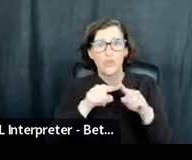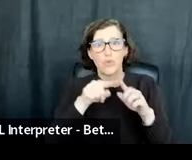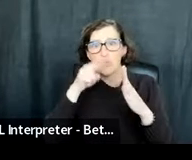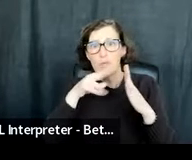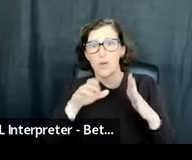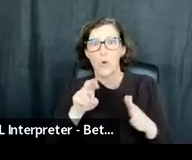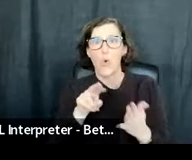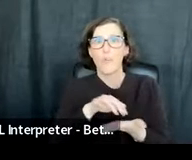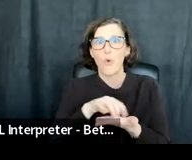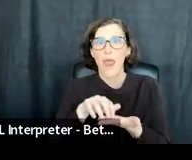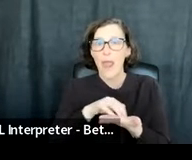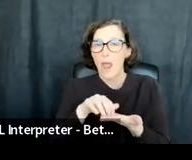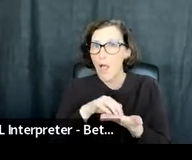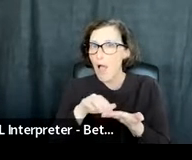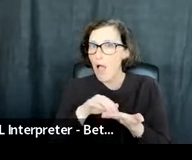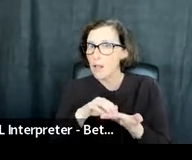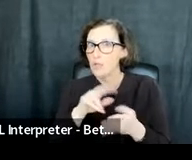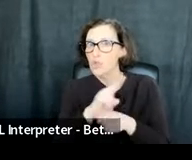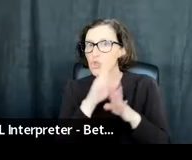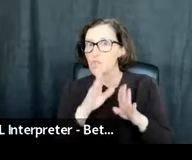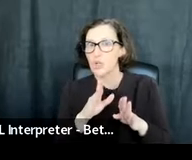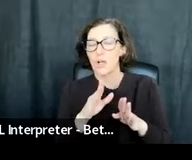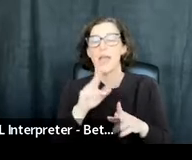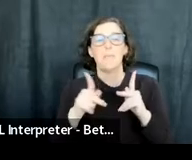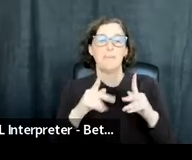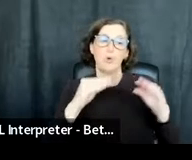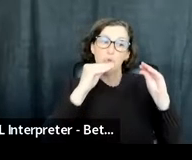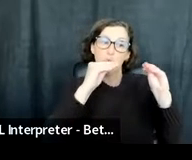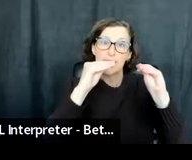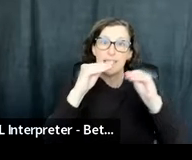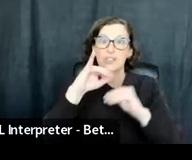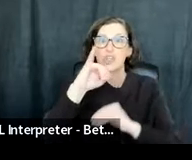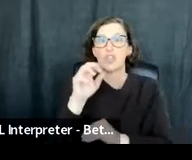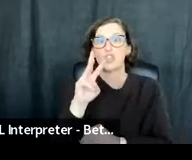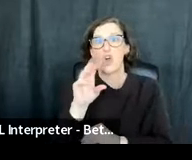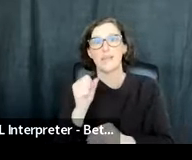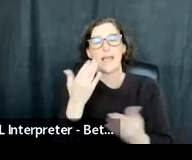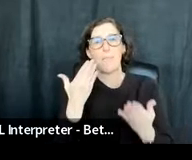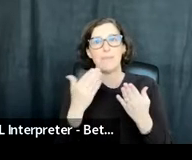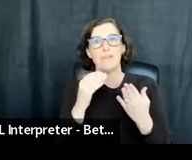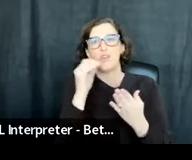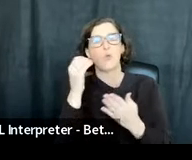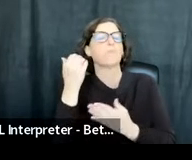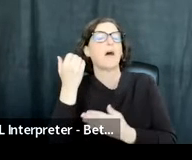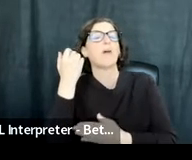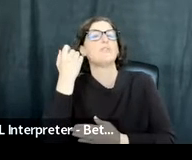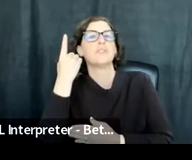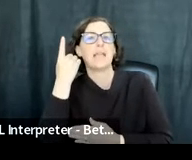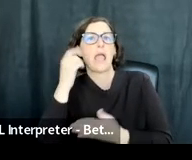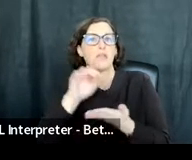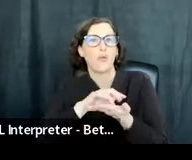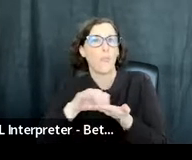user. Well, a lot of folks that teach JAWS or know JAWS may not know it from the Braille perspective. So there's just kind of some